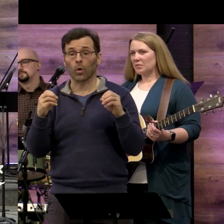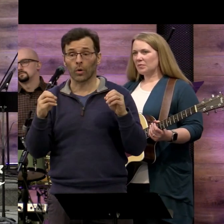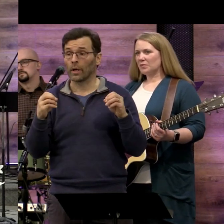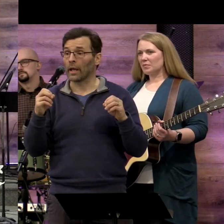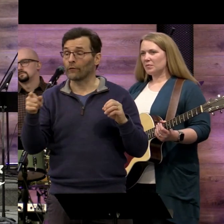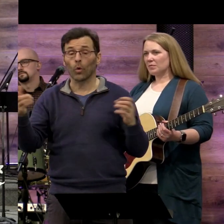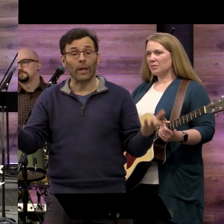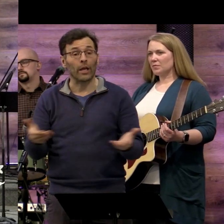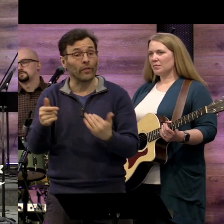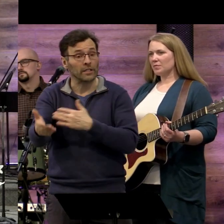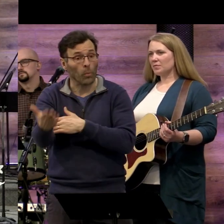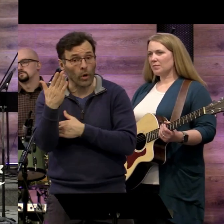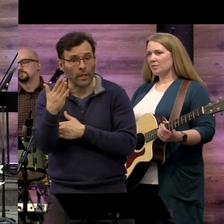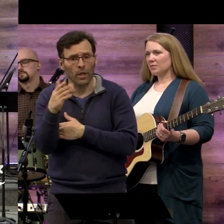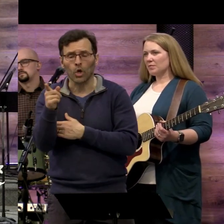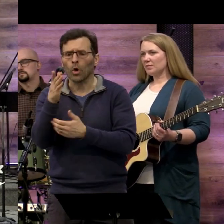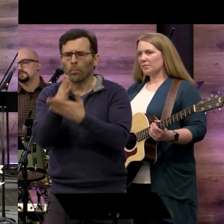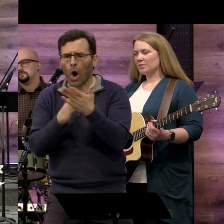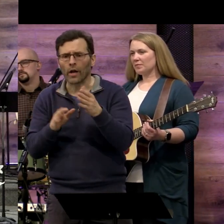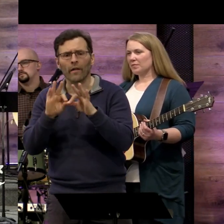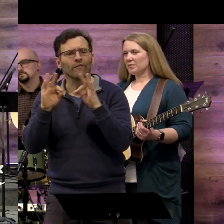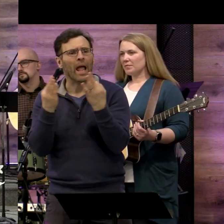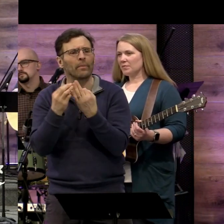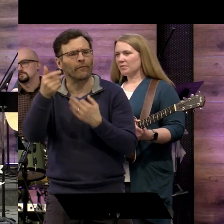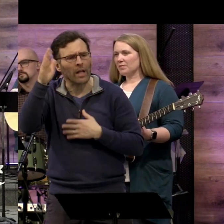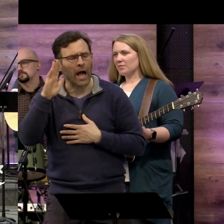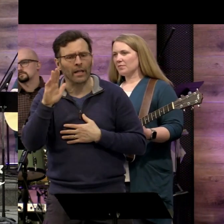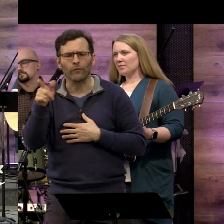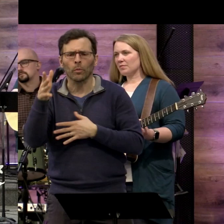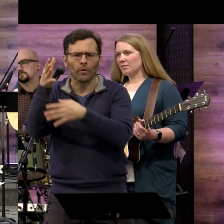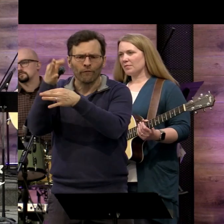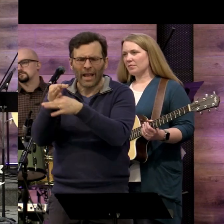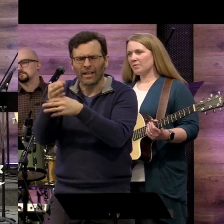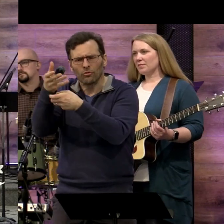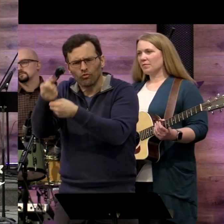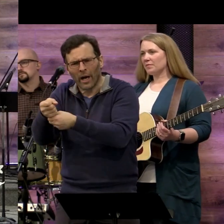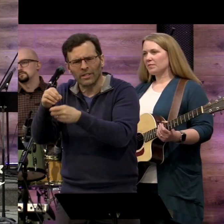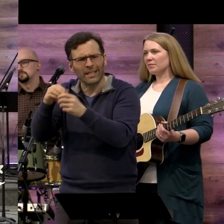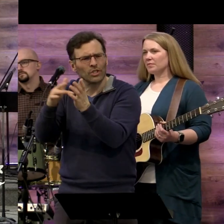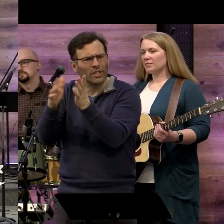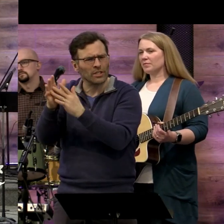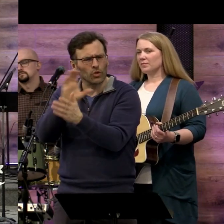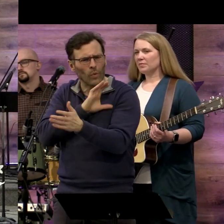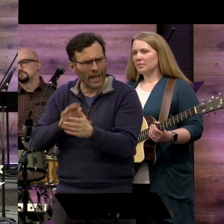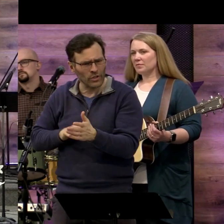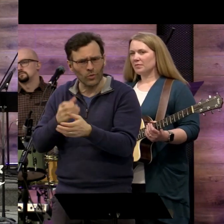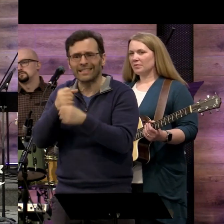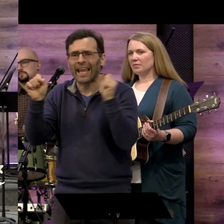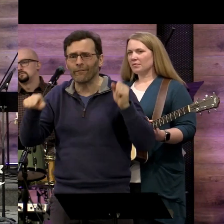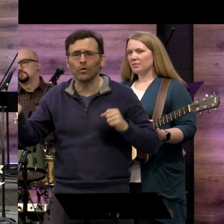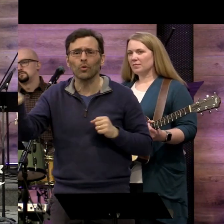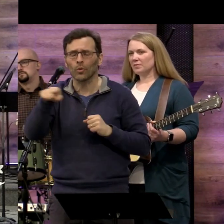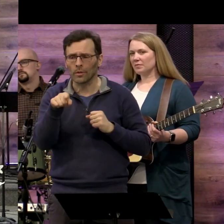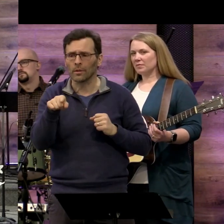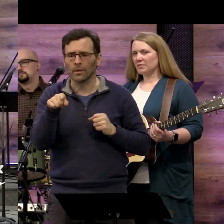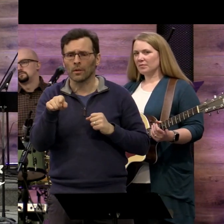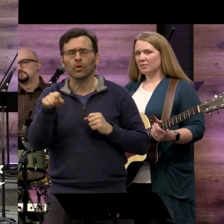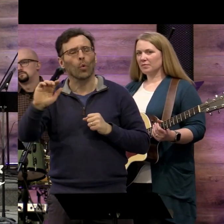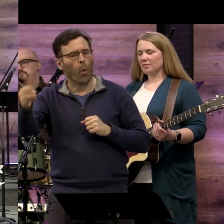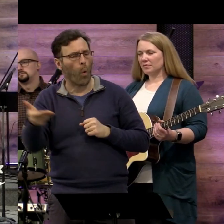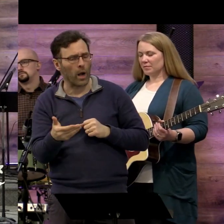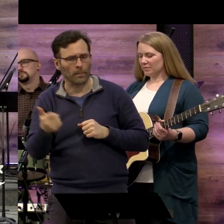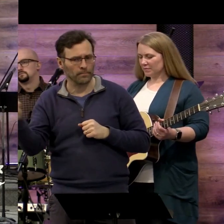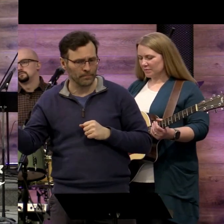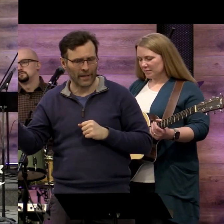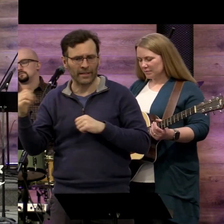if you're here this morning and you're part of the family of God, if you've put your faith and trust in Jesus Christ to save you, then you are